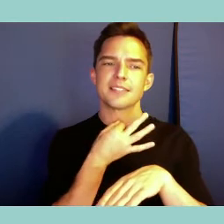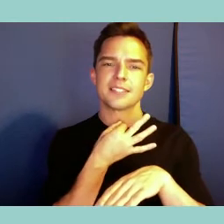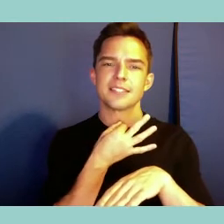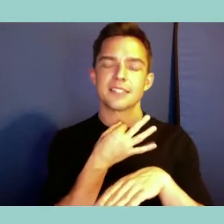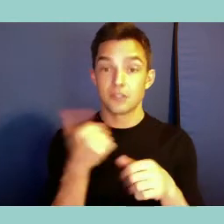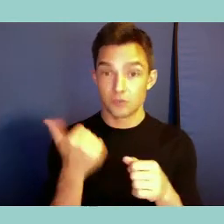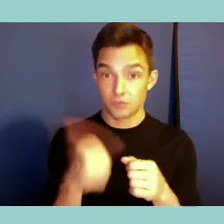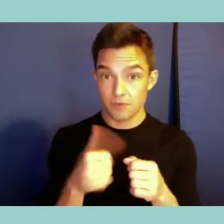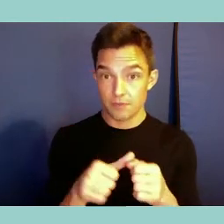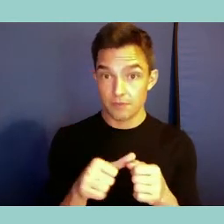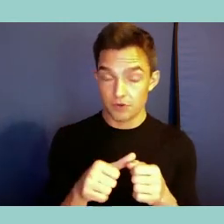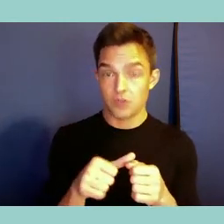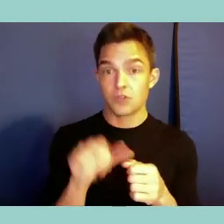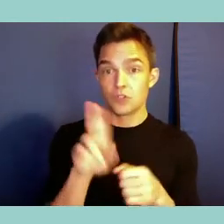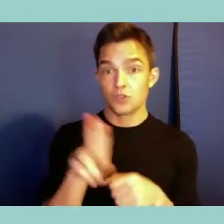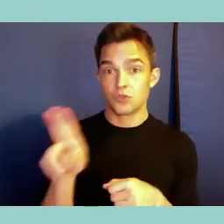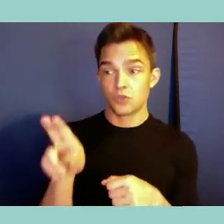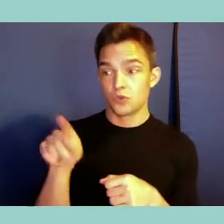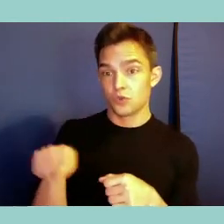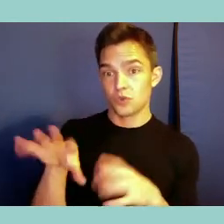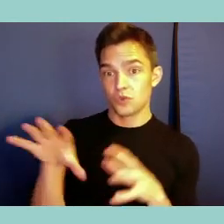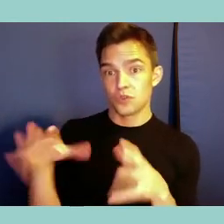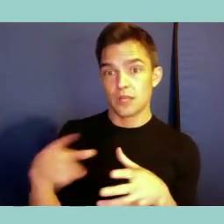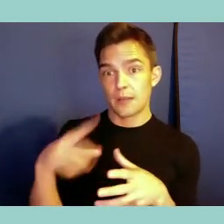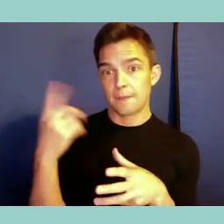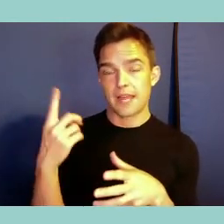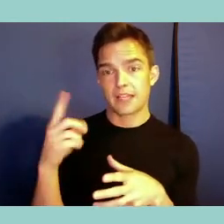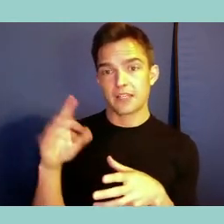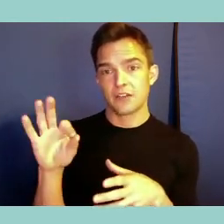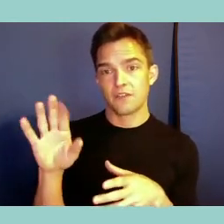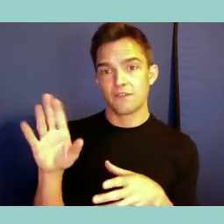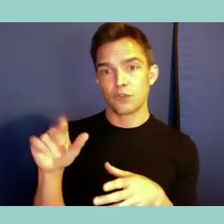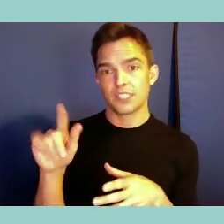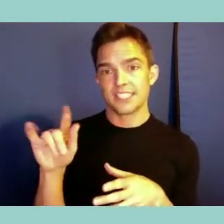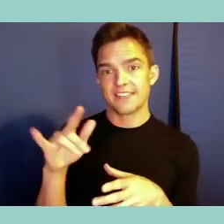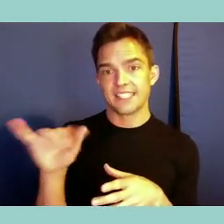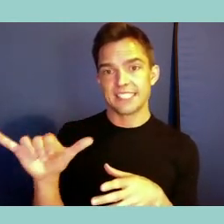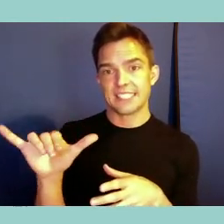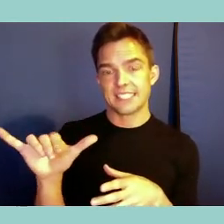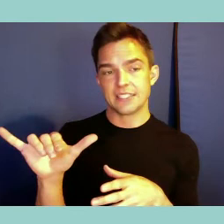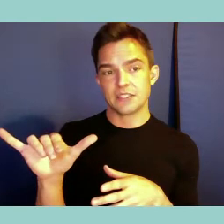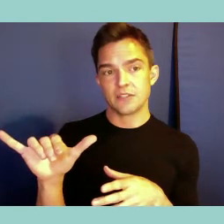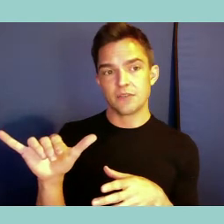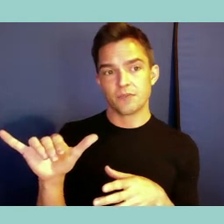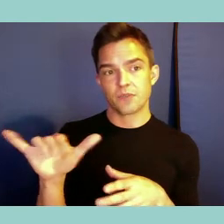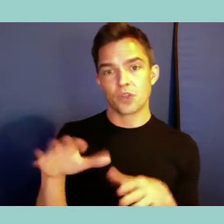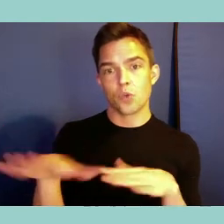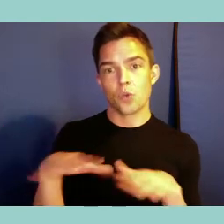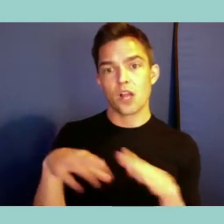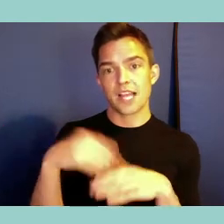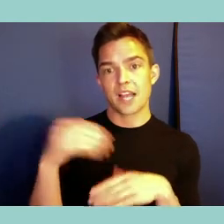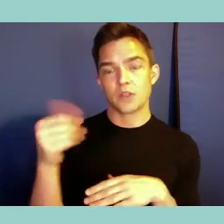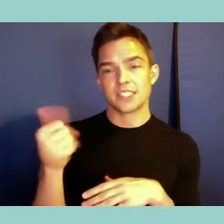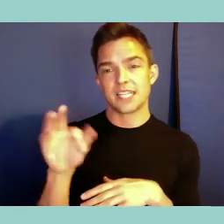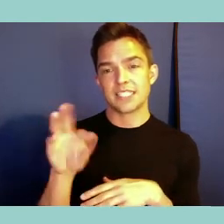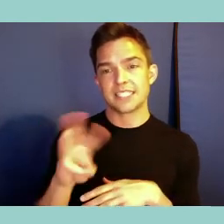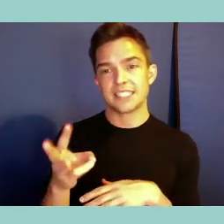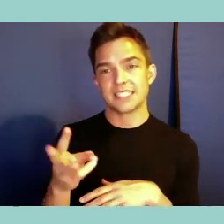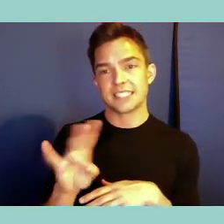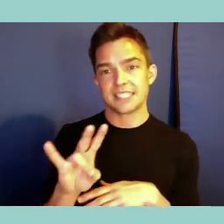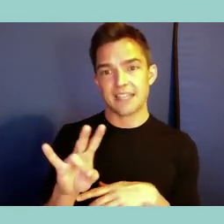Remember, the Unitarian Universalist Black Fugitivity Walkout in 1967?